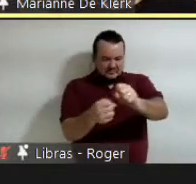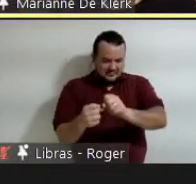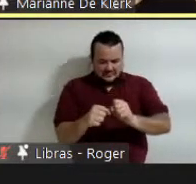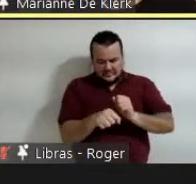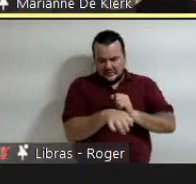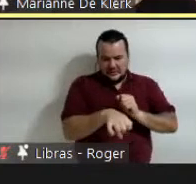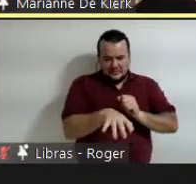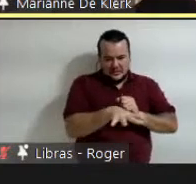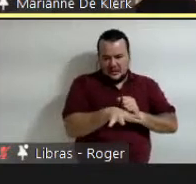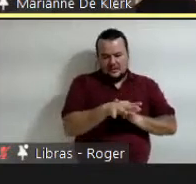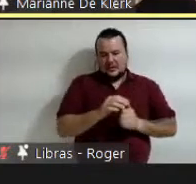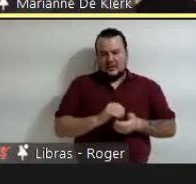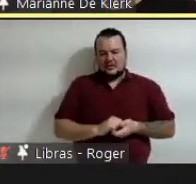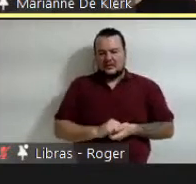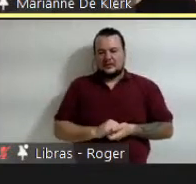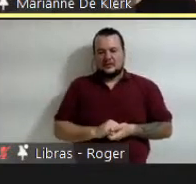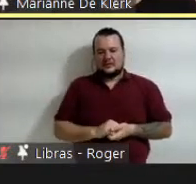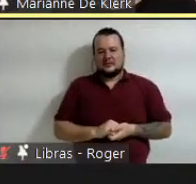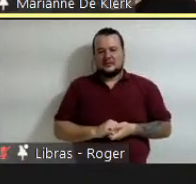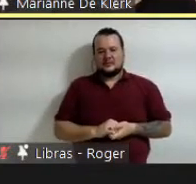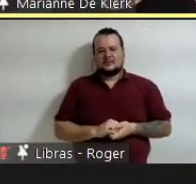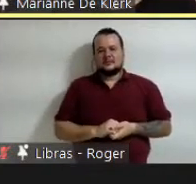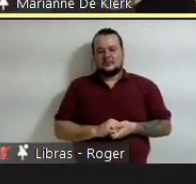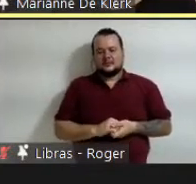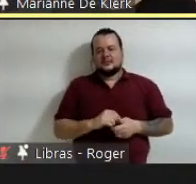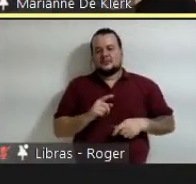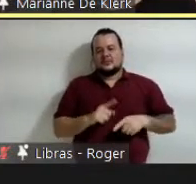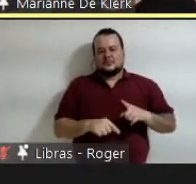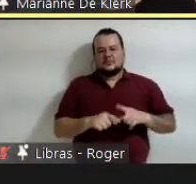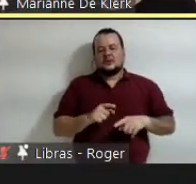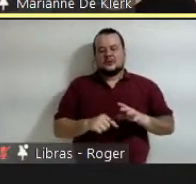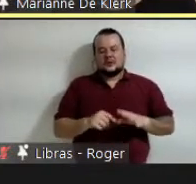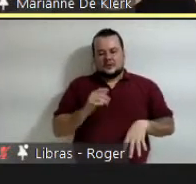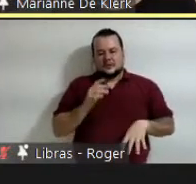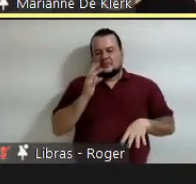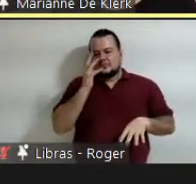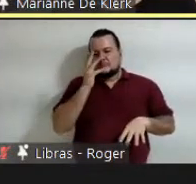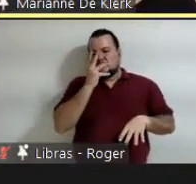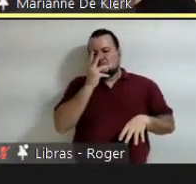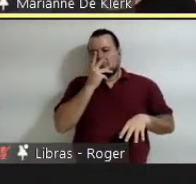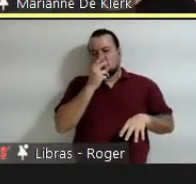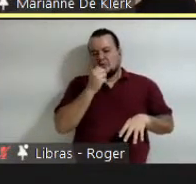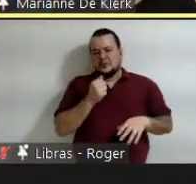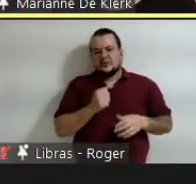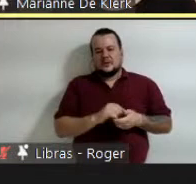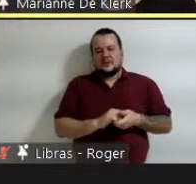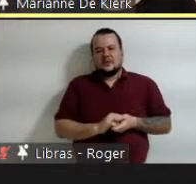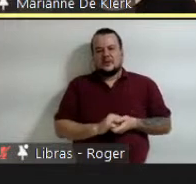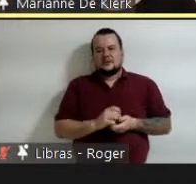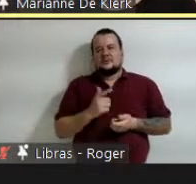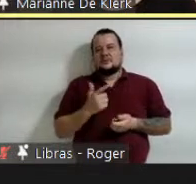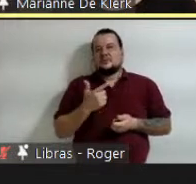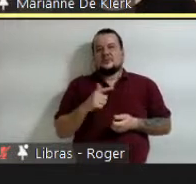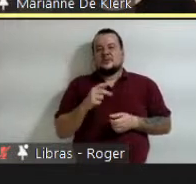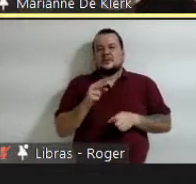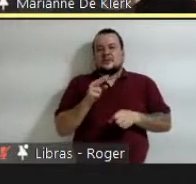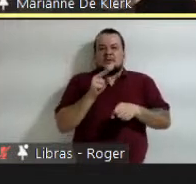beautiful materials, fine detailing. This building has not been maintained for 25 years, standing empty except for